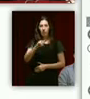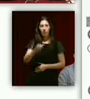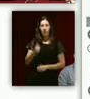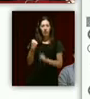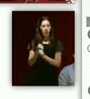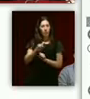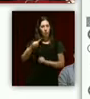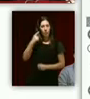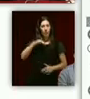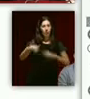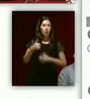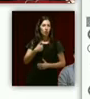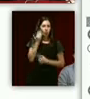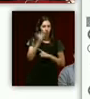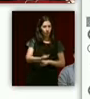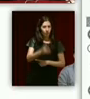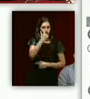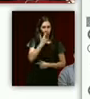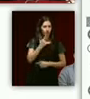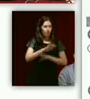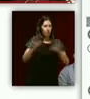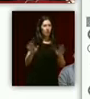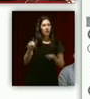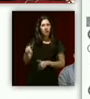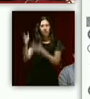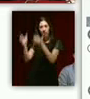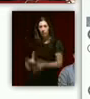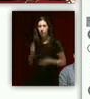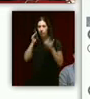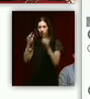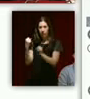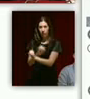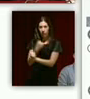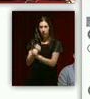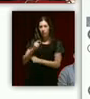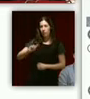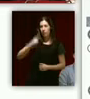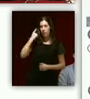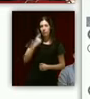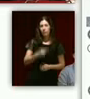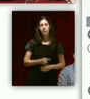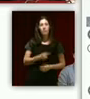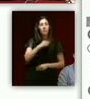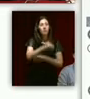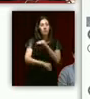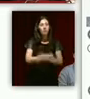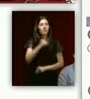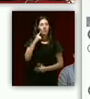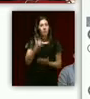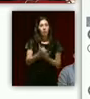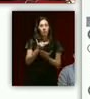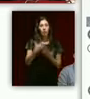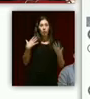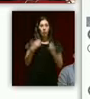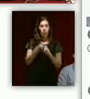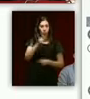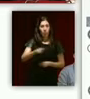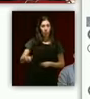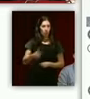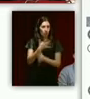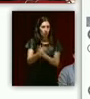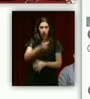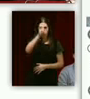Conde, who's been working on this actively. I'm here at the forefront, but he's the one that has put more work into this. So he